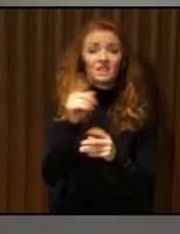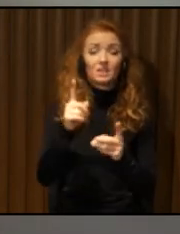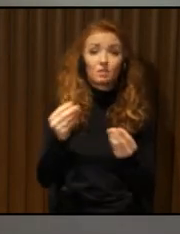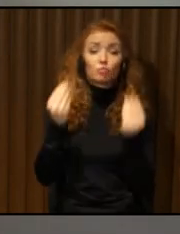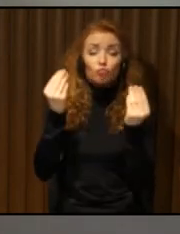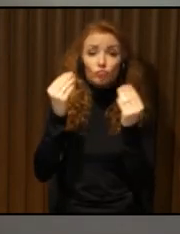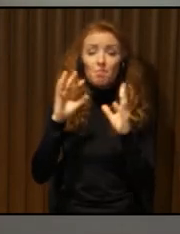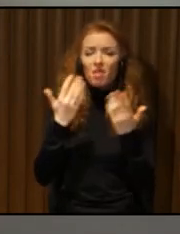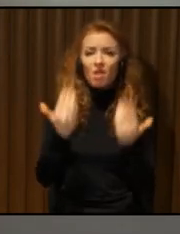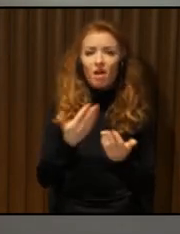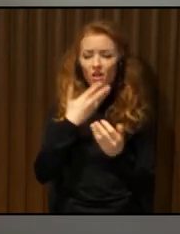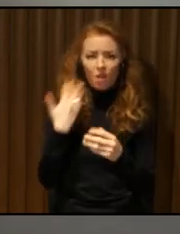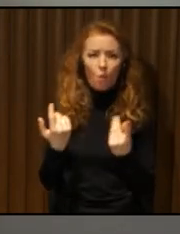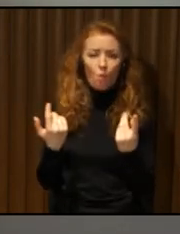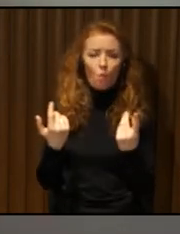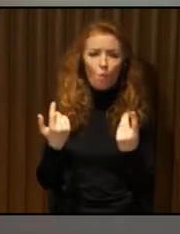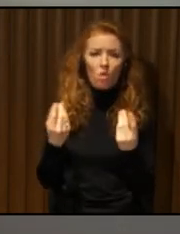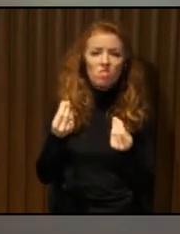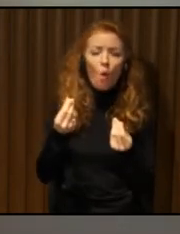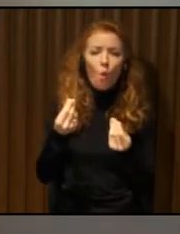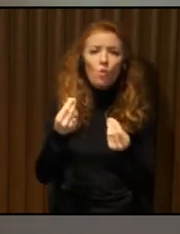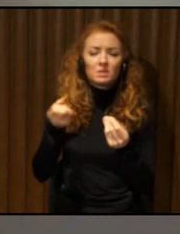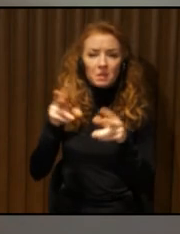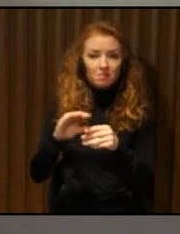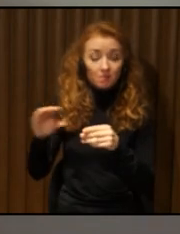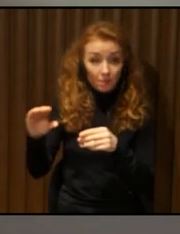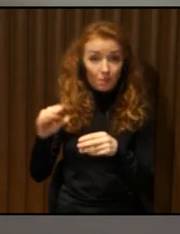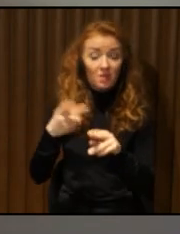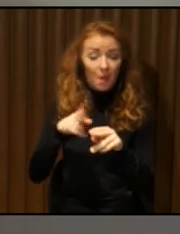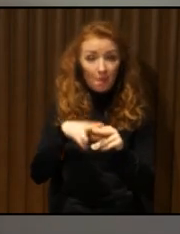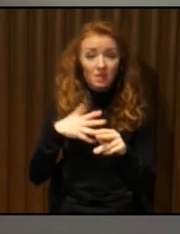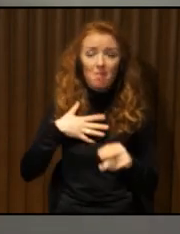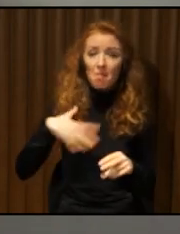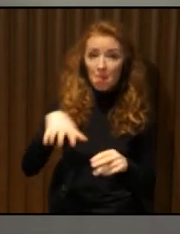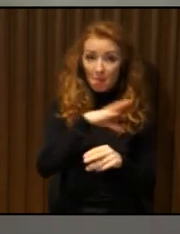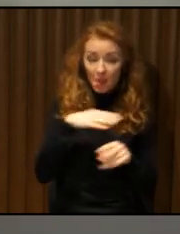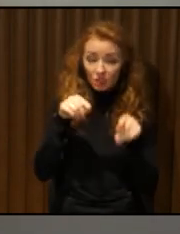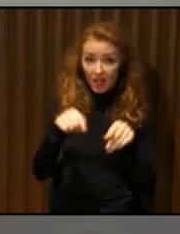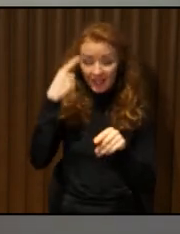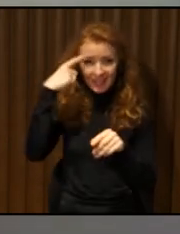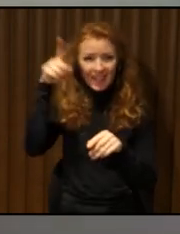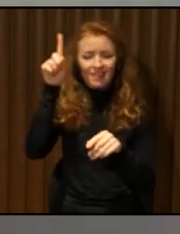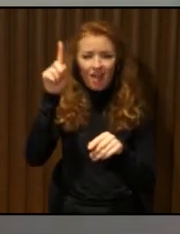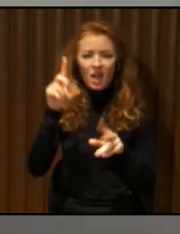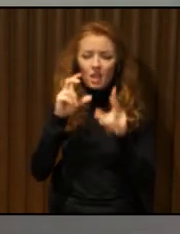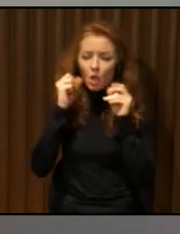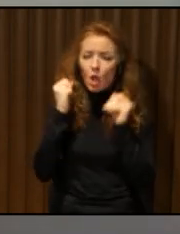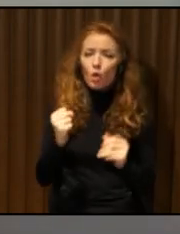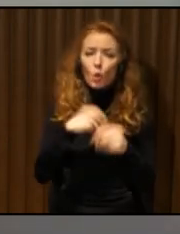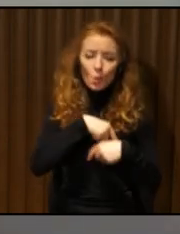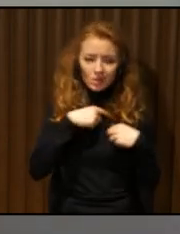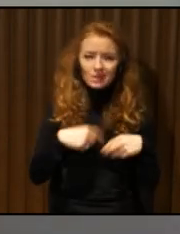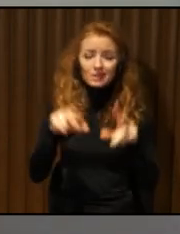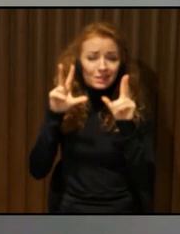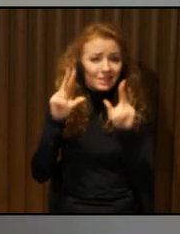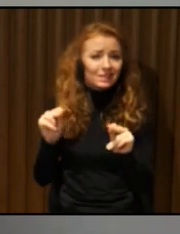do it. And I think because we believed in it so much, and Eldal, the copywriter that works with us